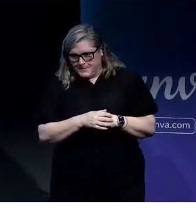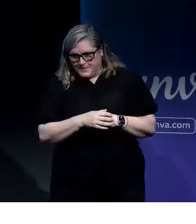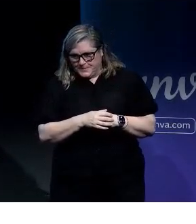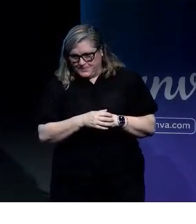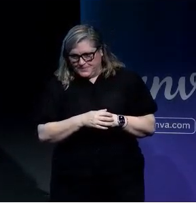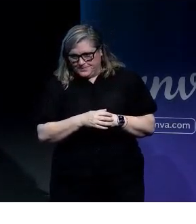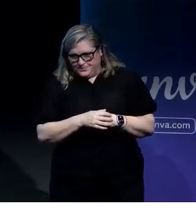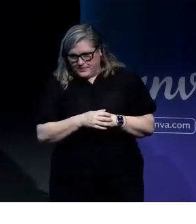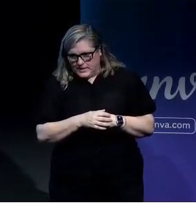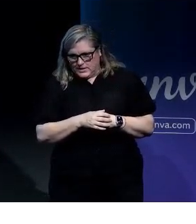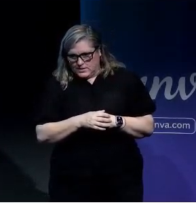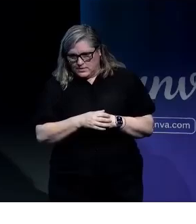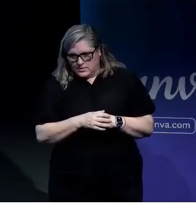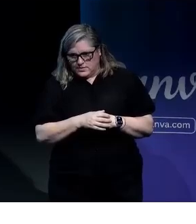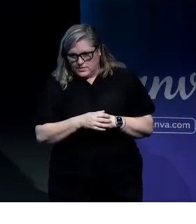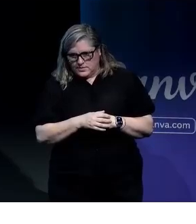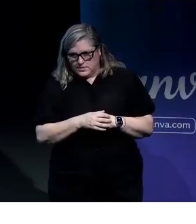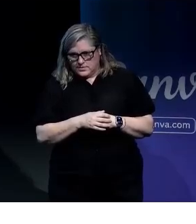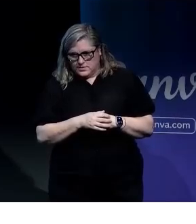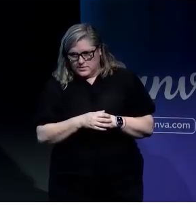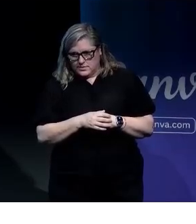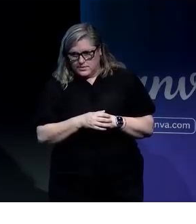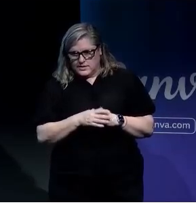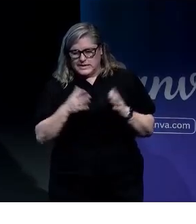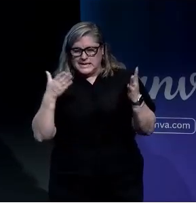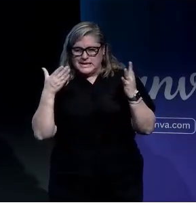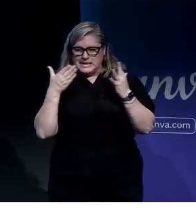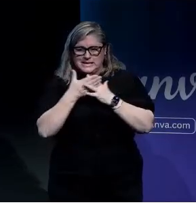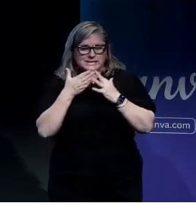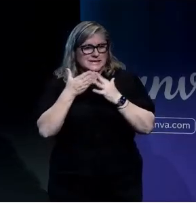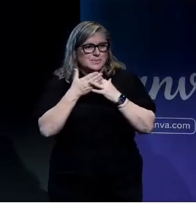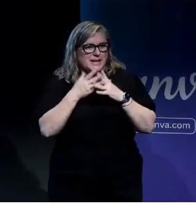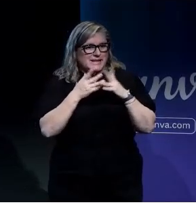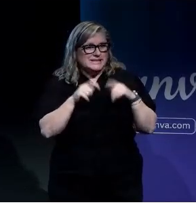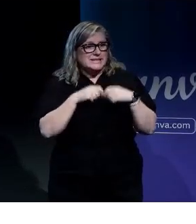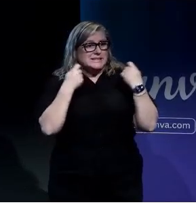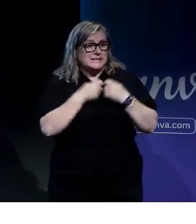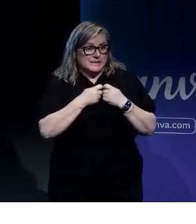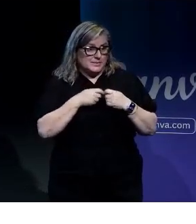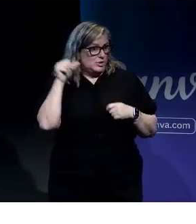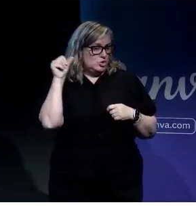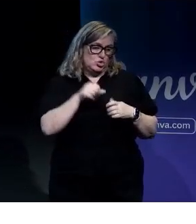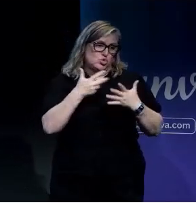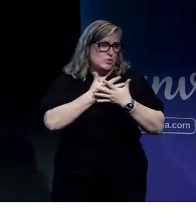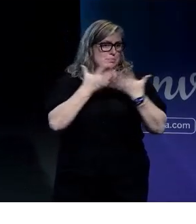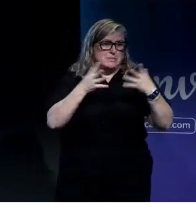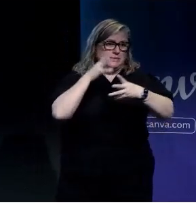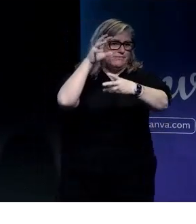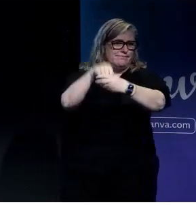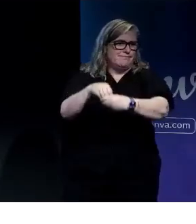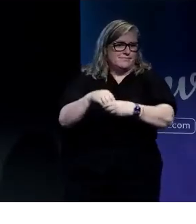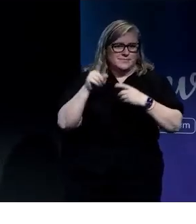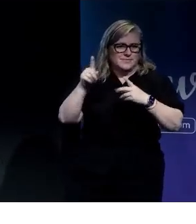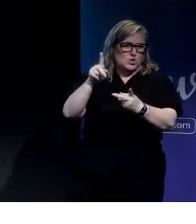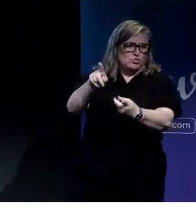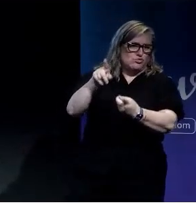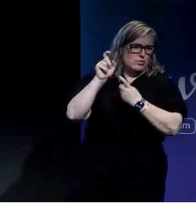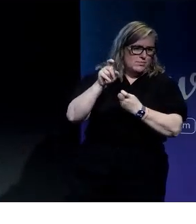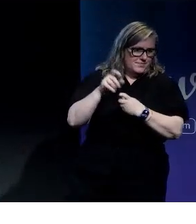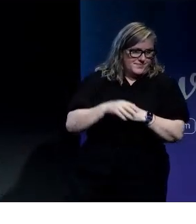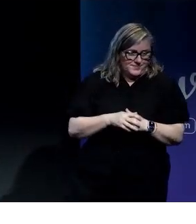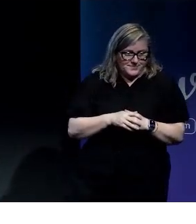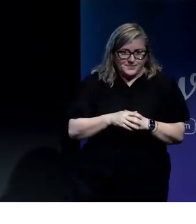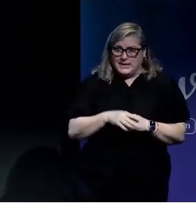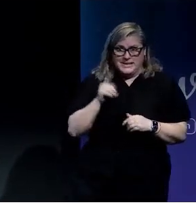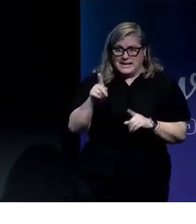So the accessibility team plays, actually, it should play a great role in procurement because your procurement partners can't